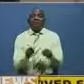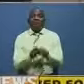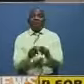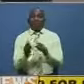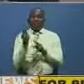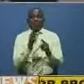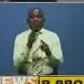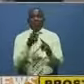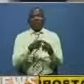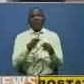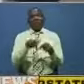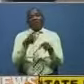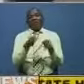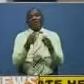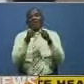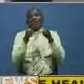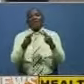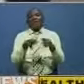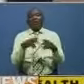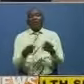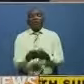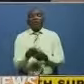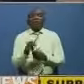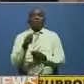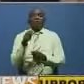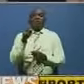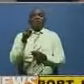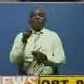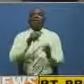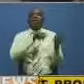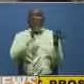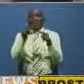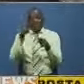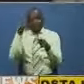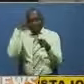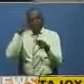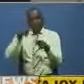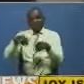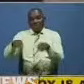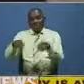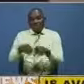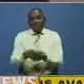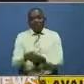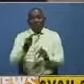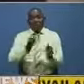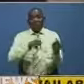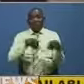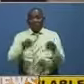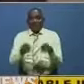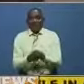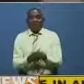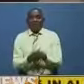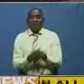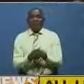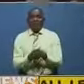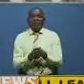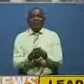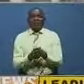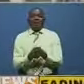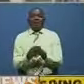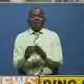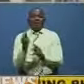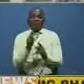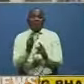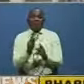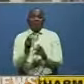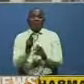people from Lora and other parts of the region also come there. So when they come there, they exchange